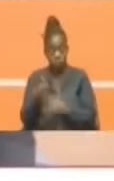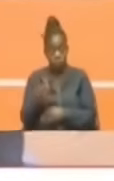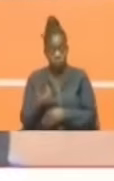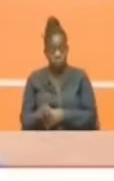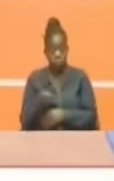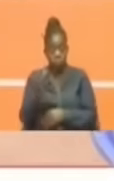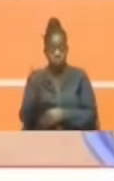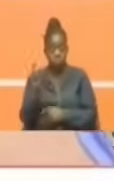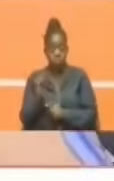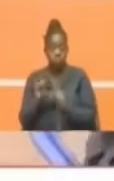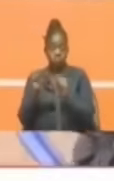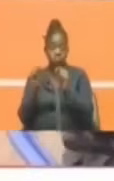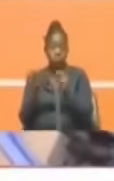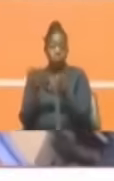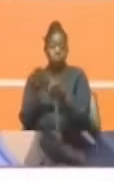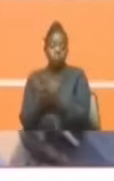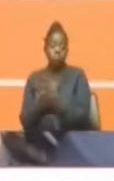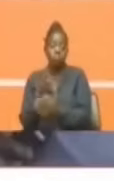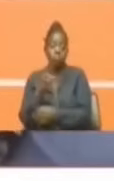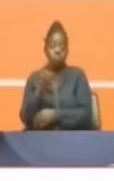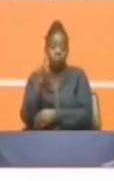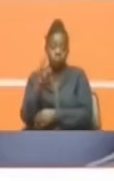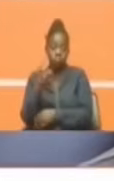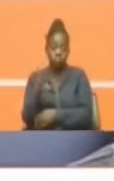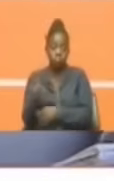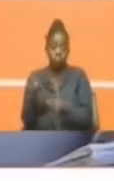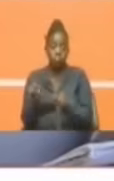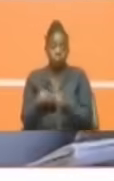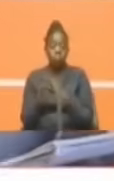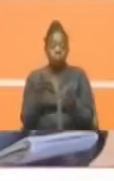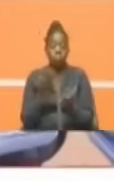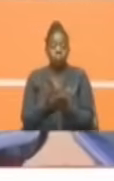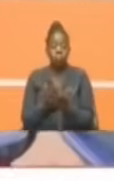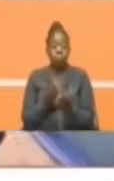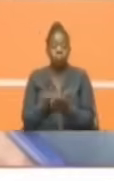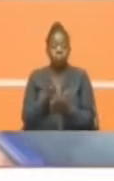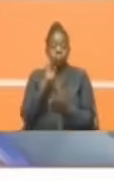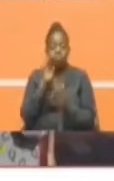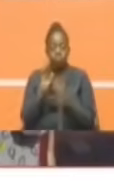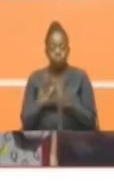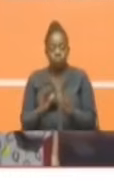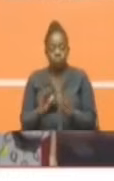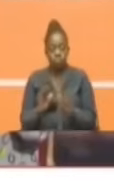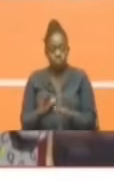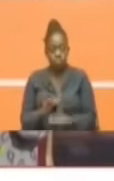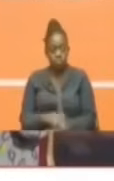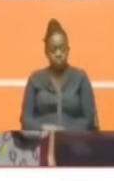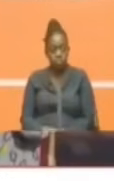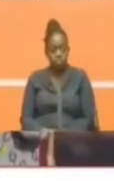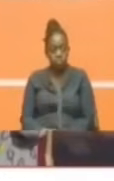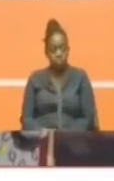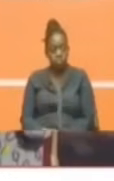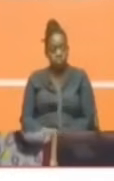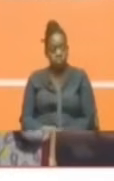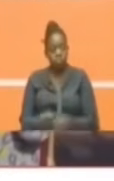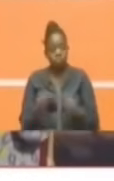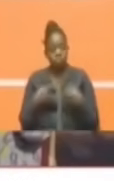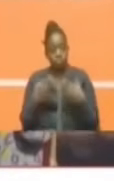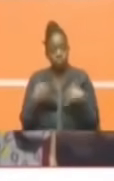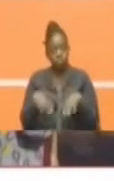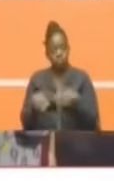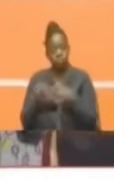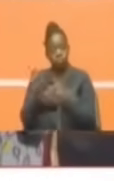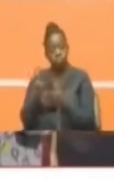abantu mukaaga abatwala ekiwandiiko ewa RDC era n'abasaba okubeera abakakkamu kiriziganyiza tuwandiike